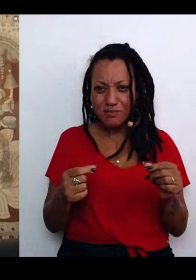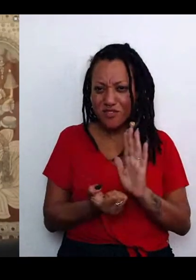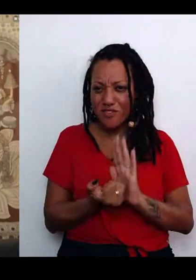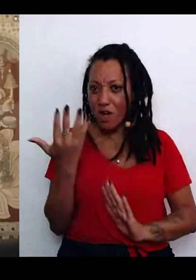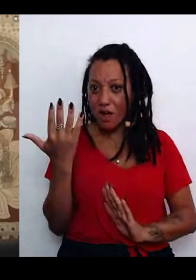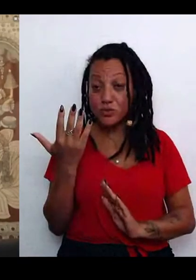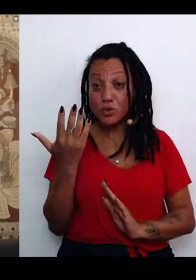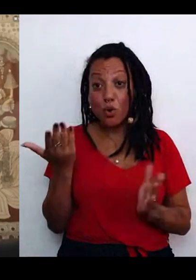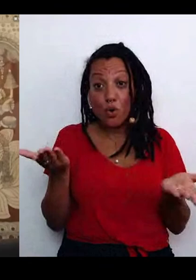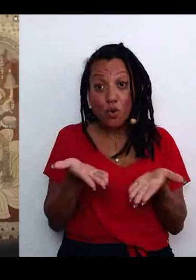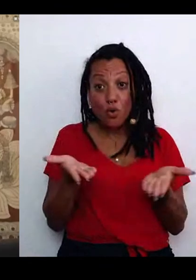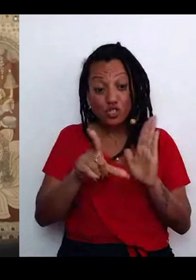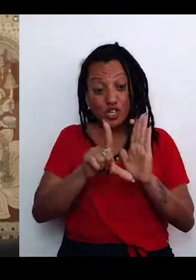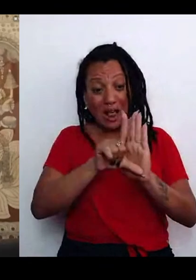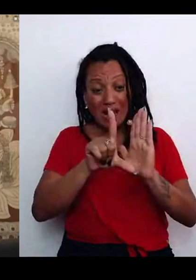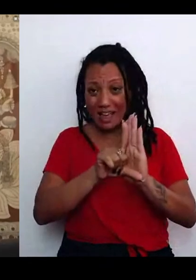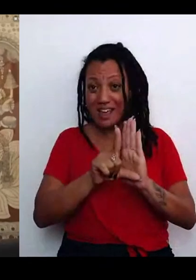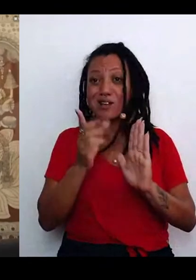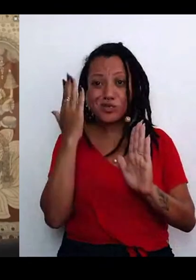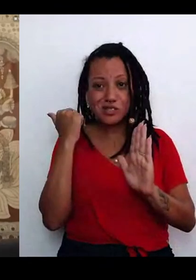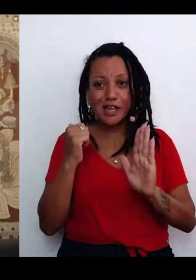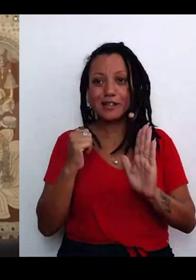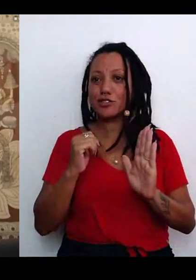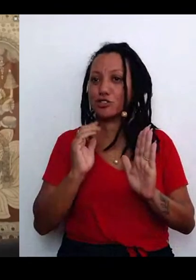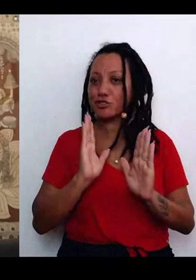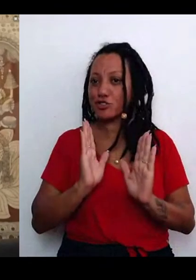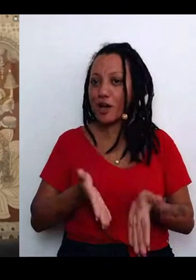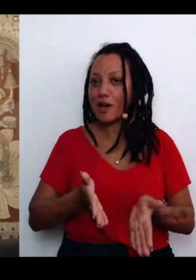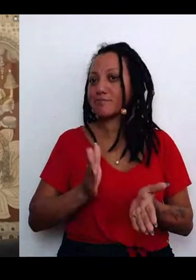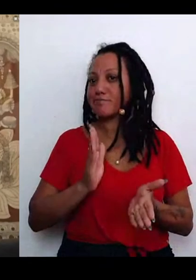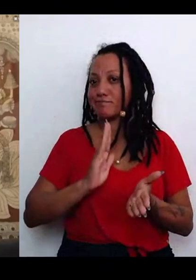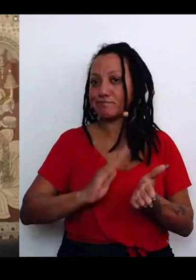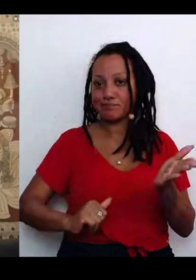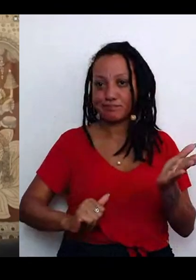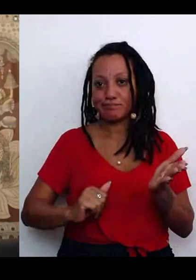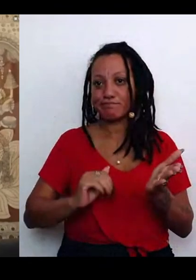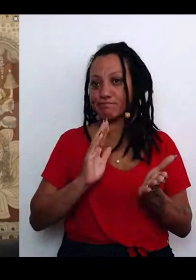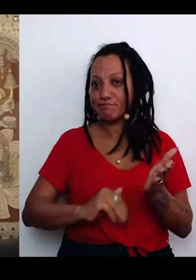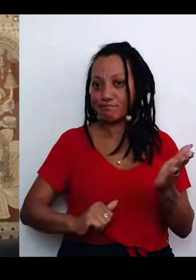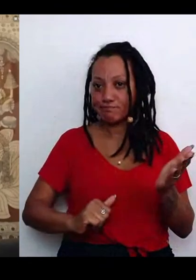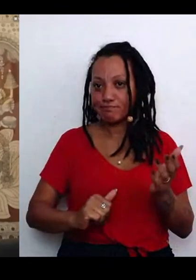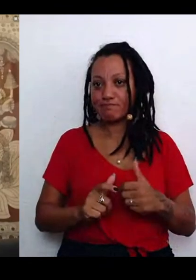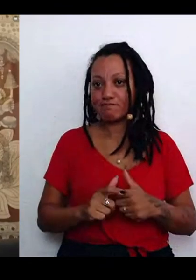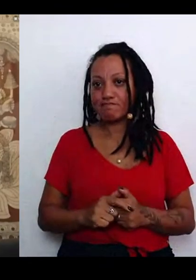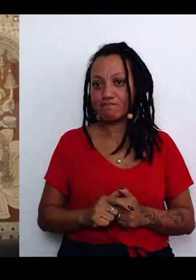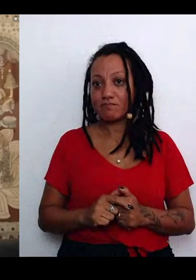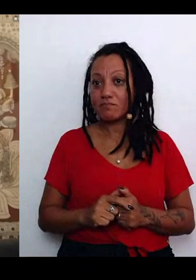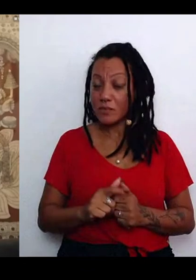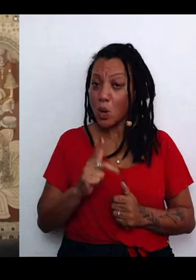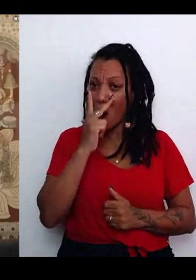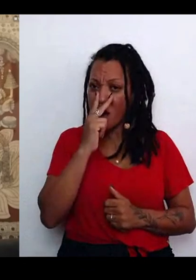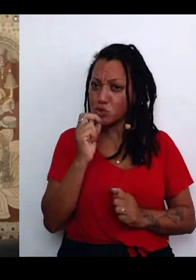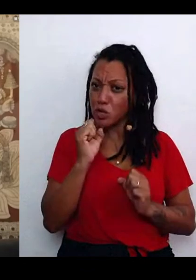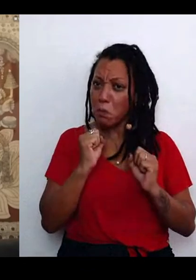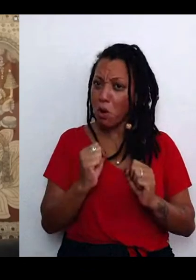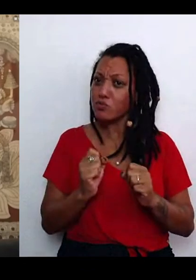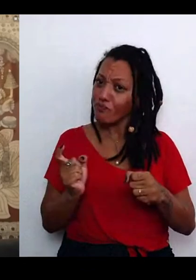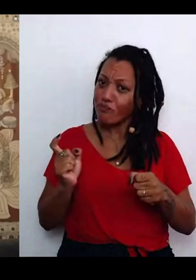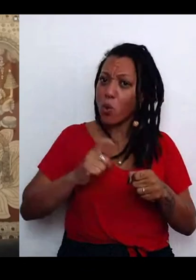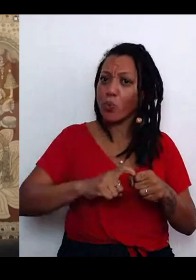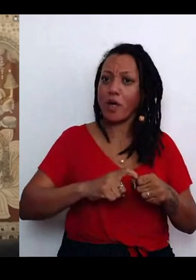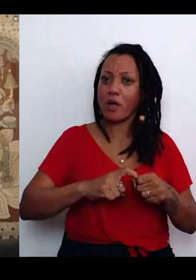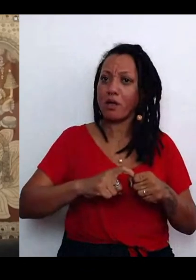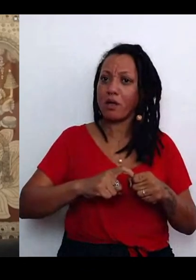back again the the issue of of across the world